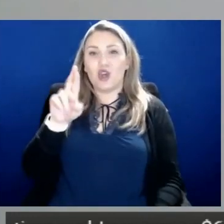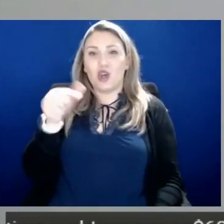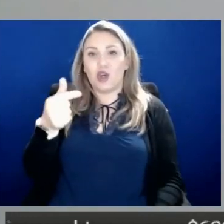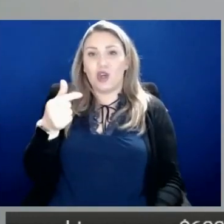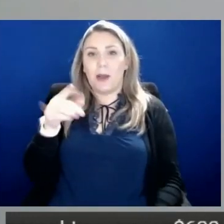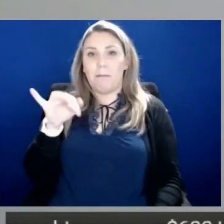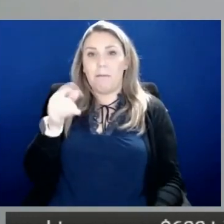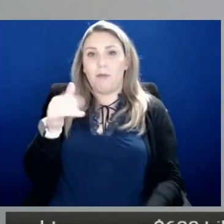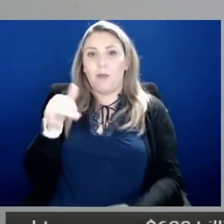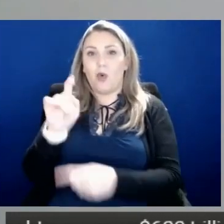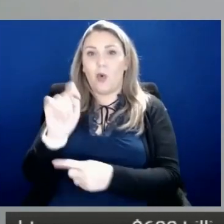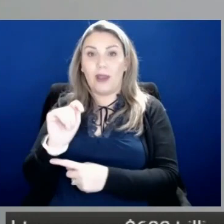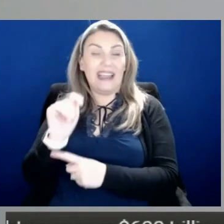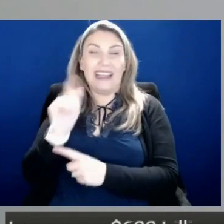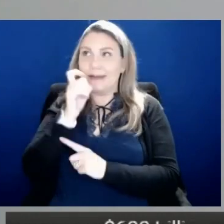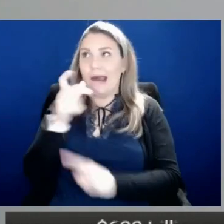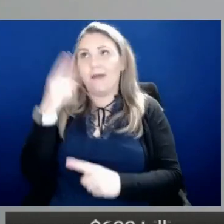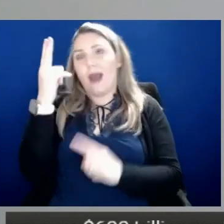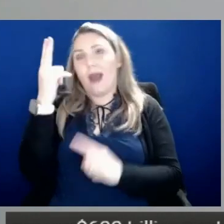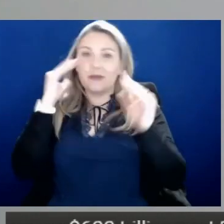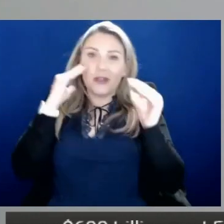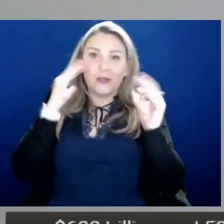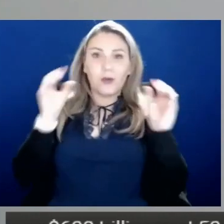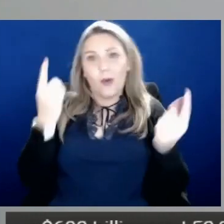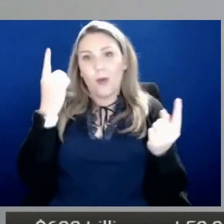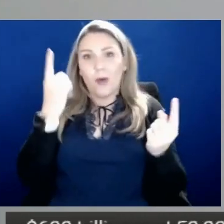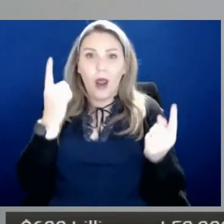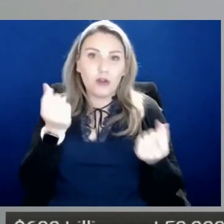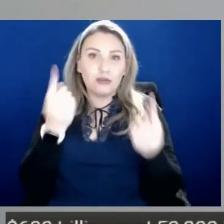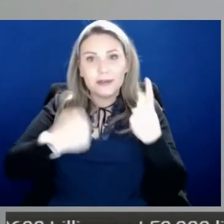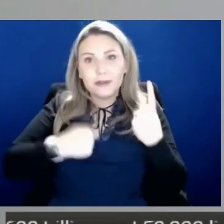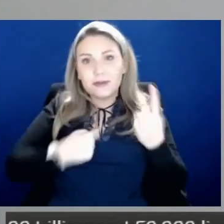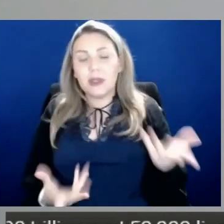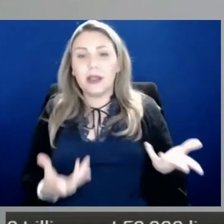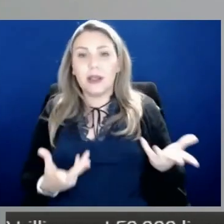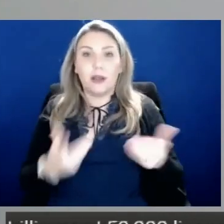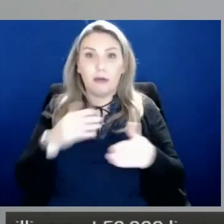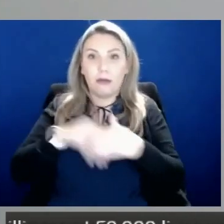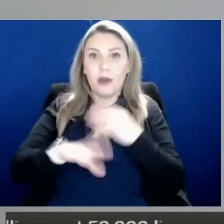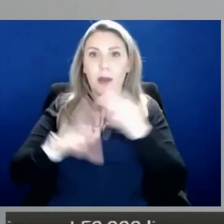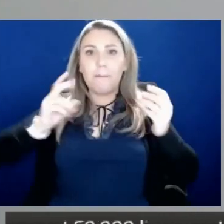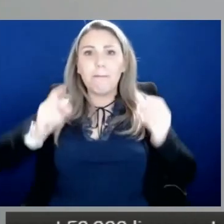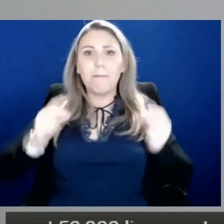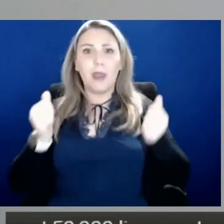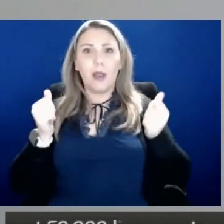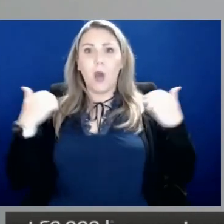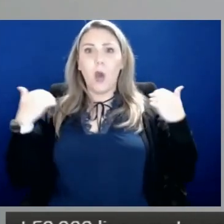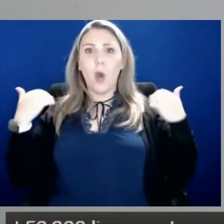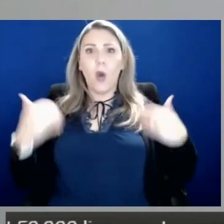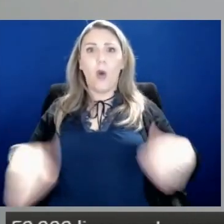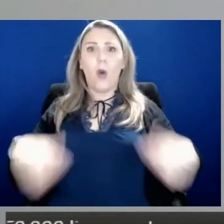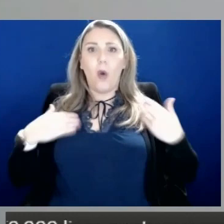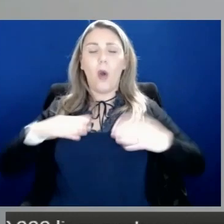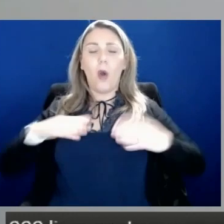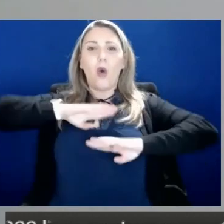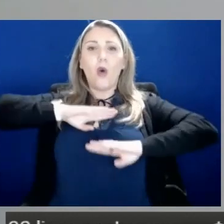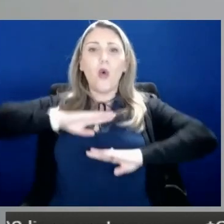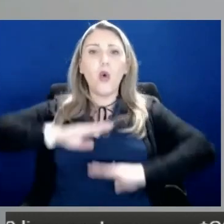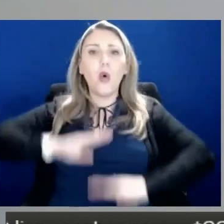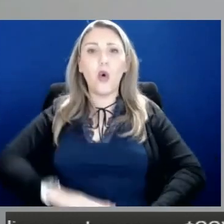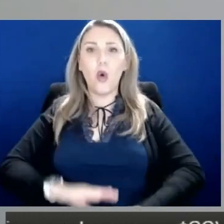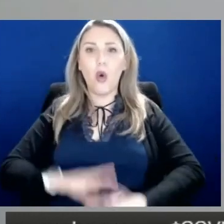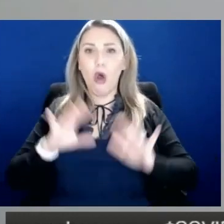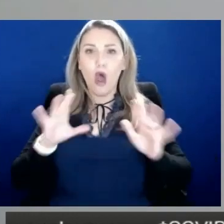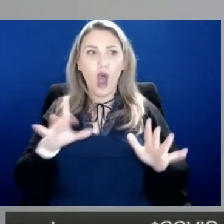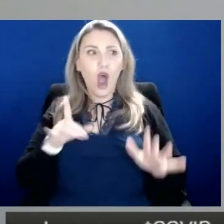very high expectations because I was like, nobody understands this. And it was immediately just a huge sense of relief that, oh my gosh, you know